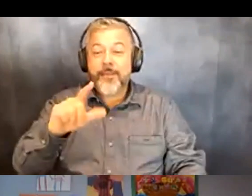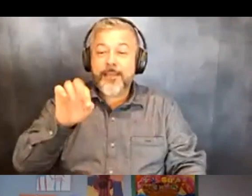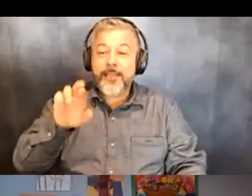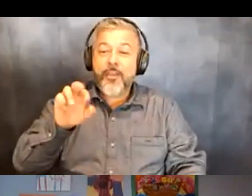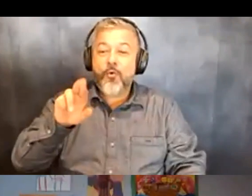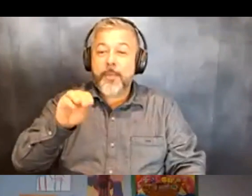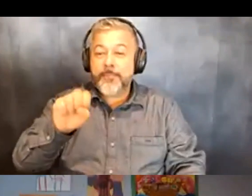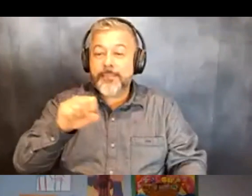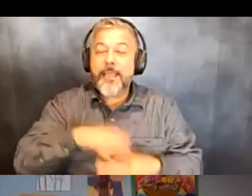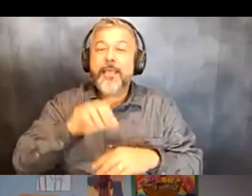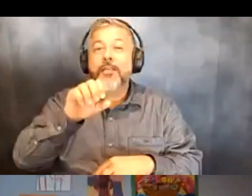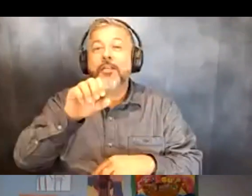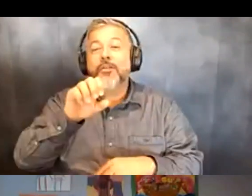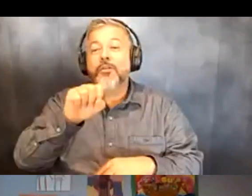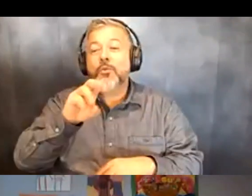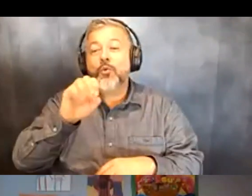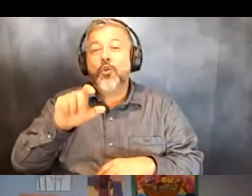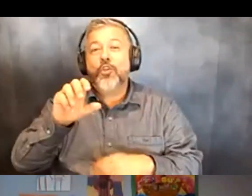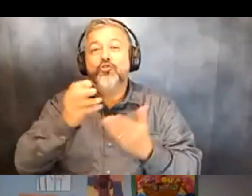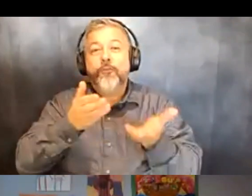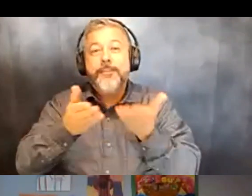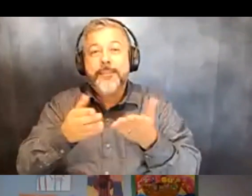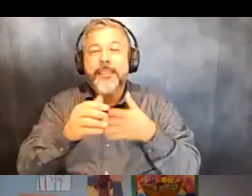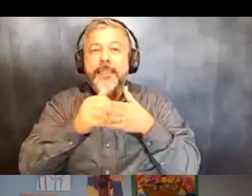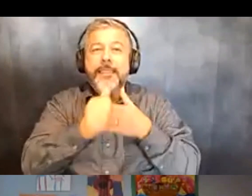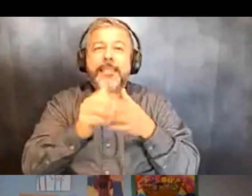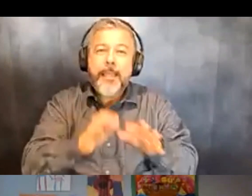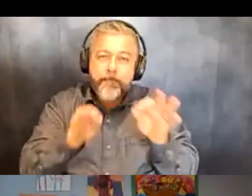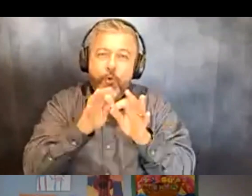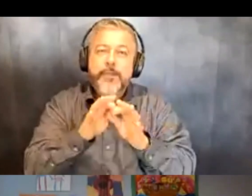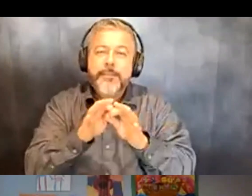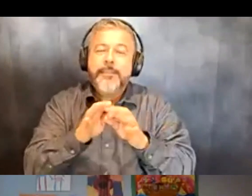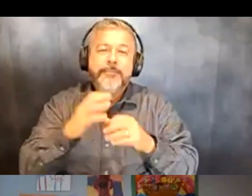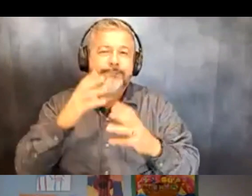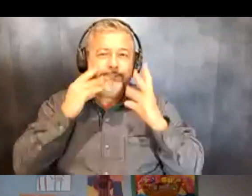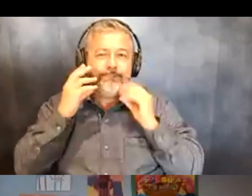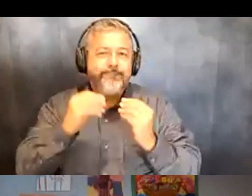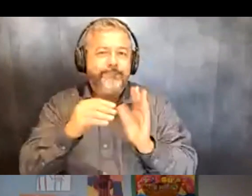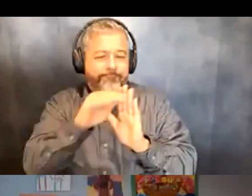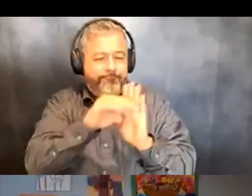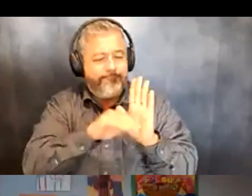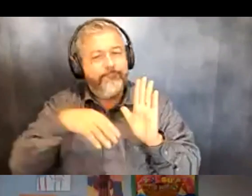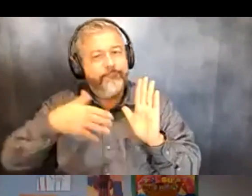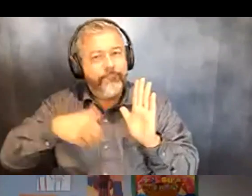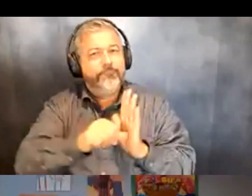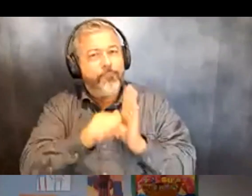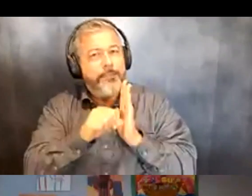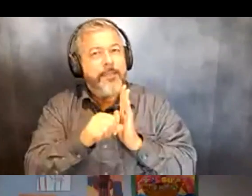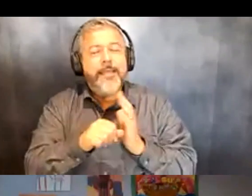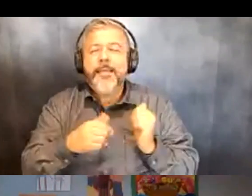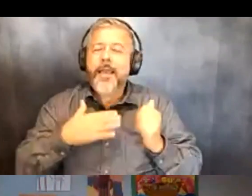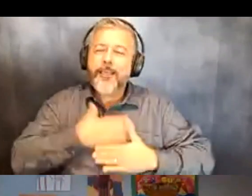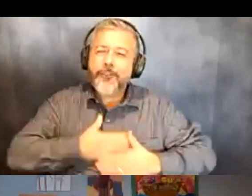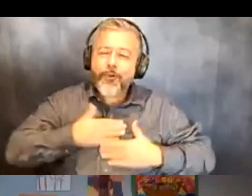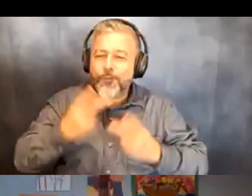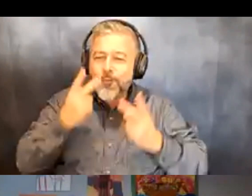Services leading an important and meaningful portfolio. It is so fun to see people move roles, but